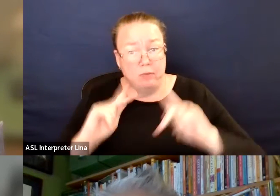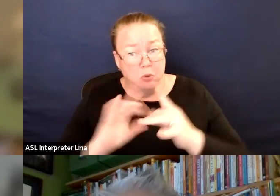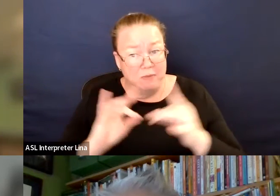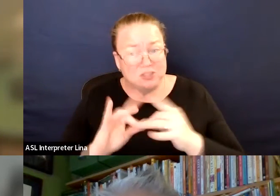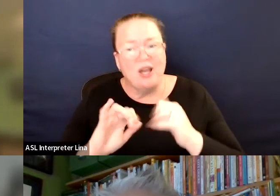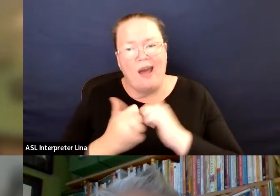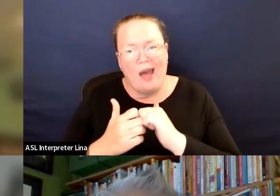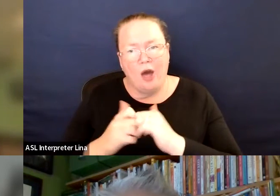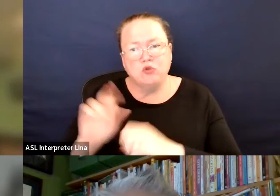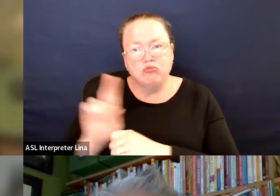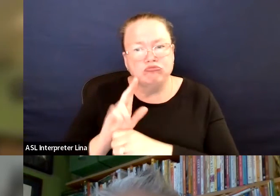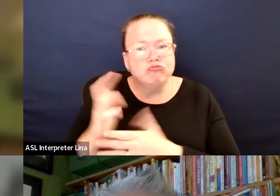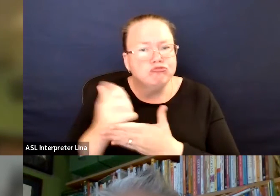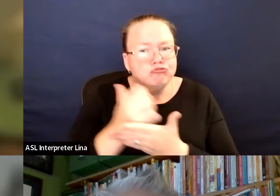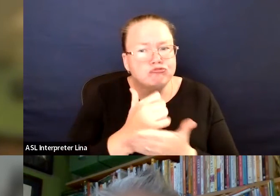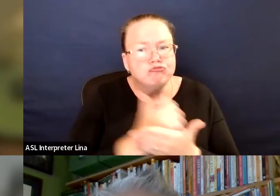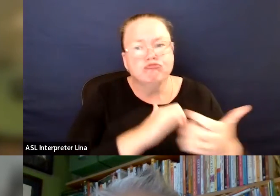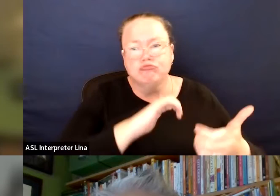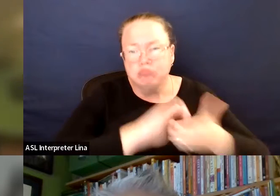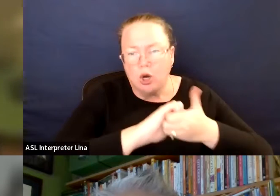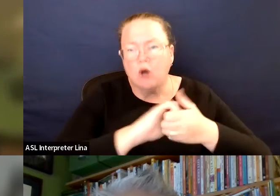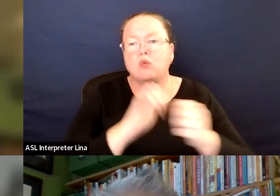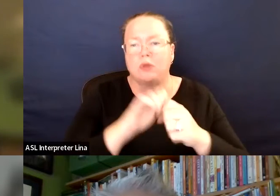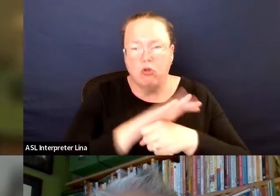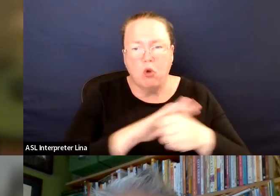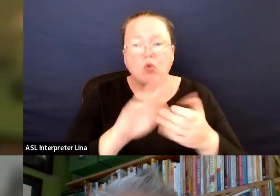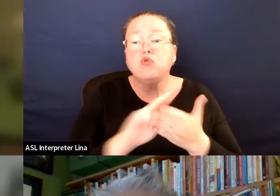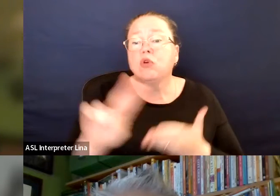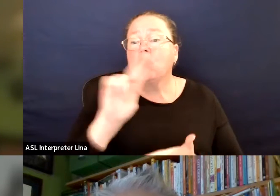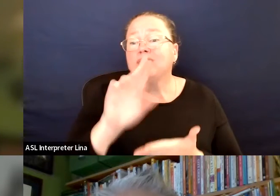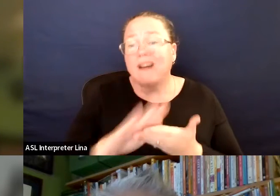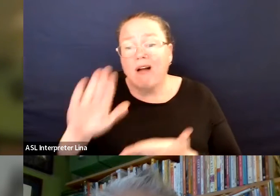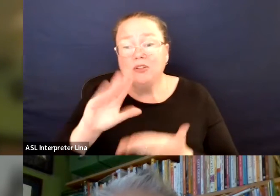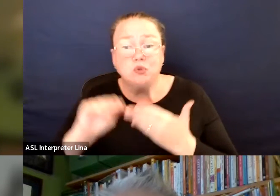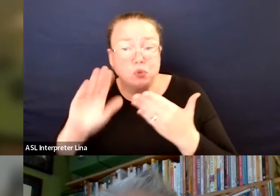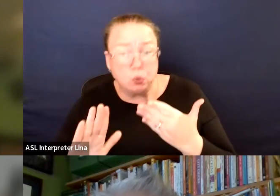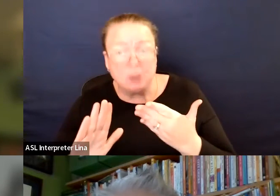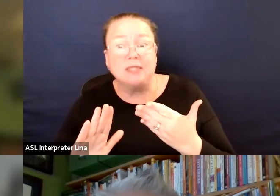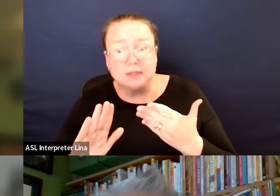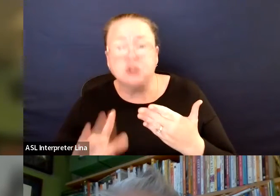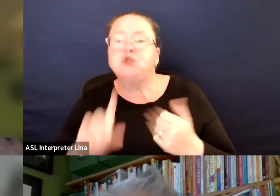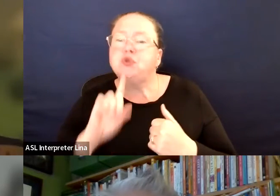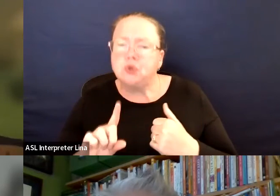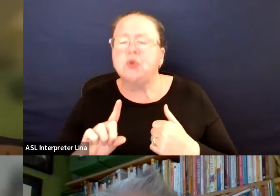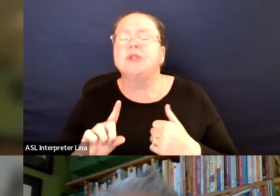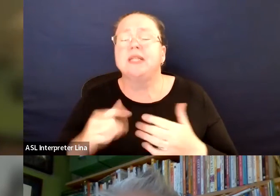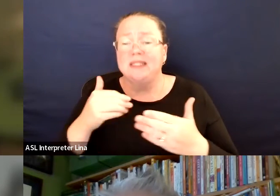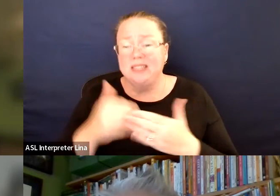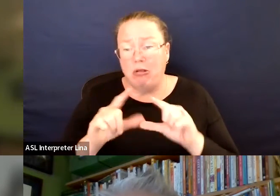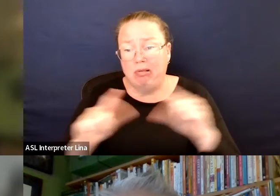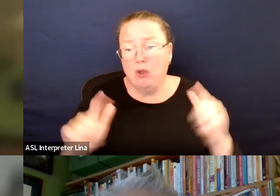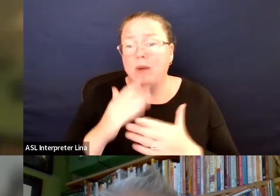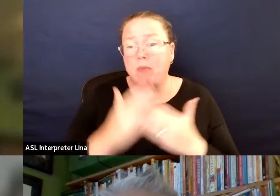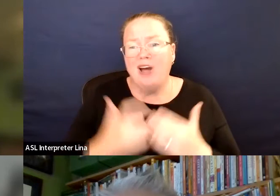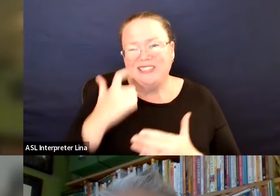to leverage and utilize those partnerships with local university and college students, particularly around the language piece that